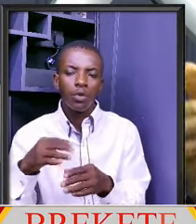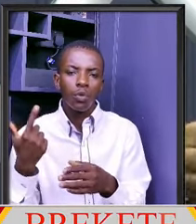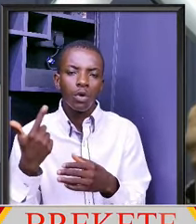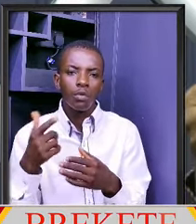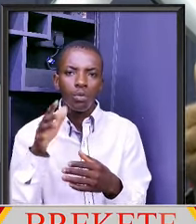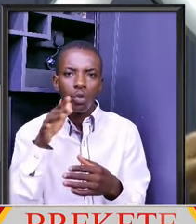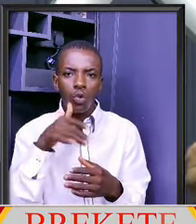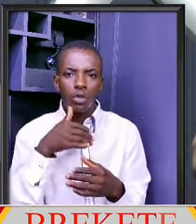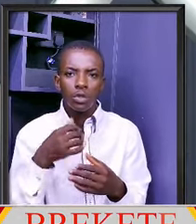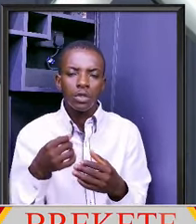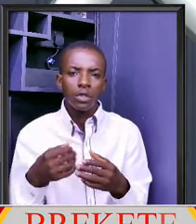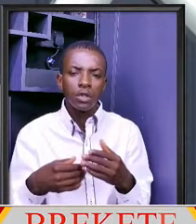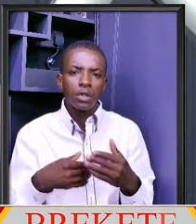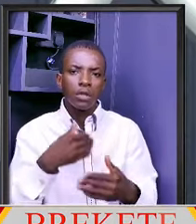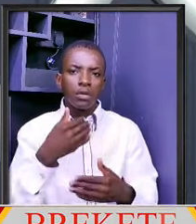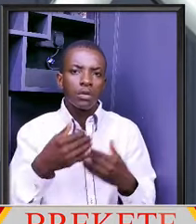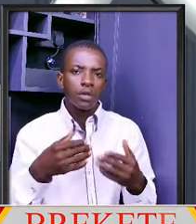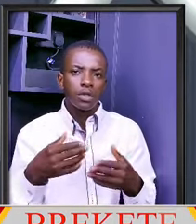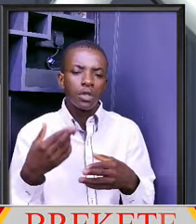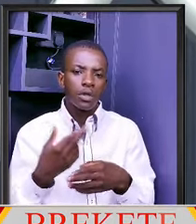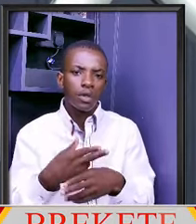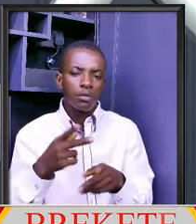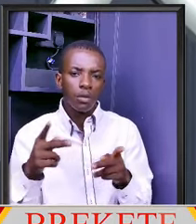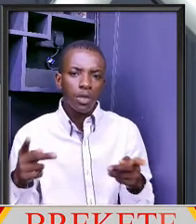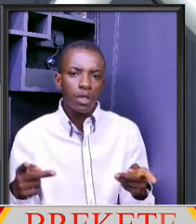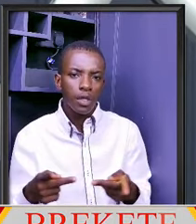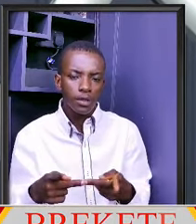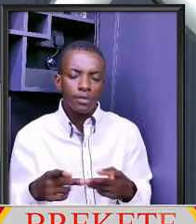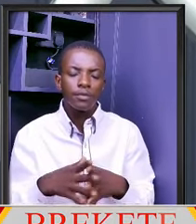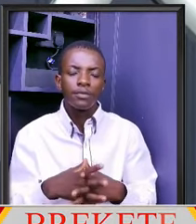The Islamia can't progress, so she can't rent place.